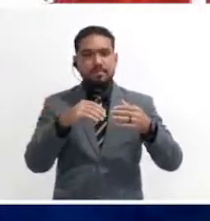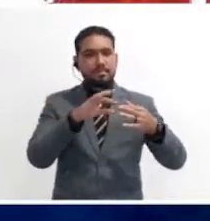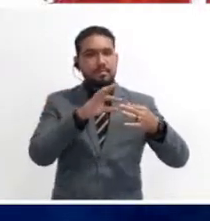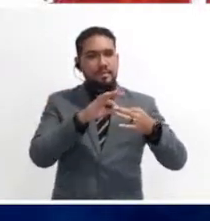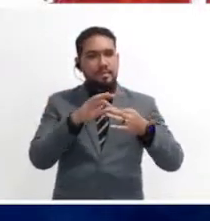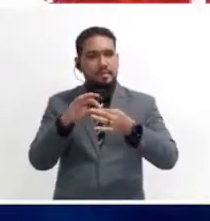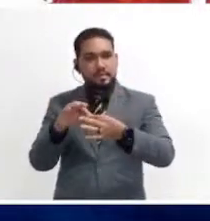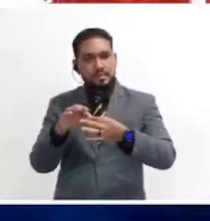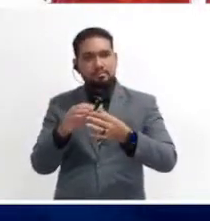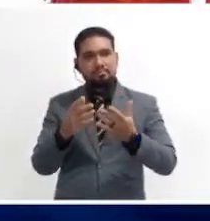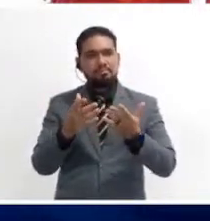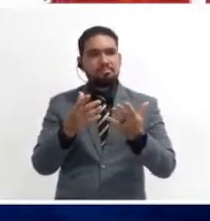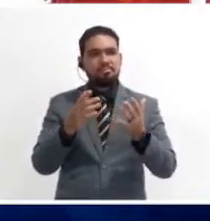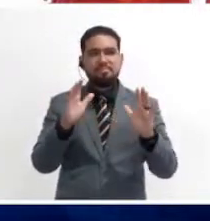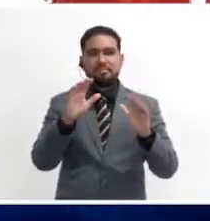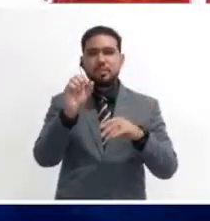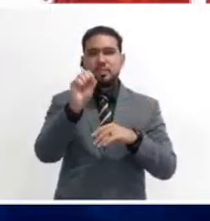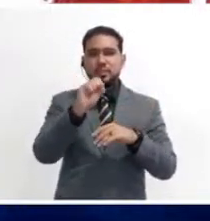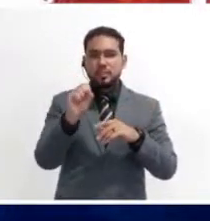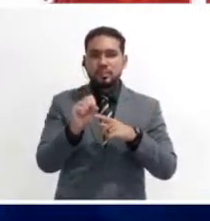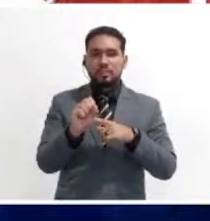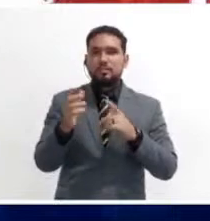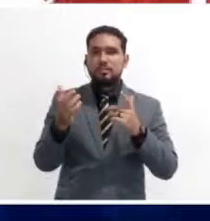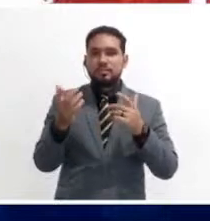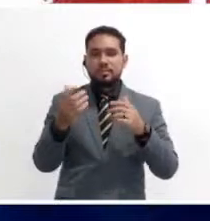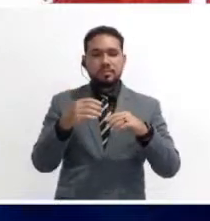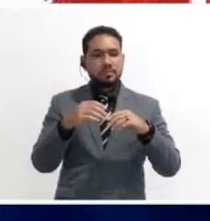or be wrapped under the part.